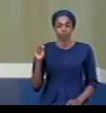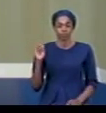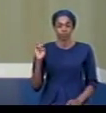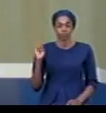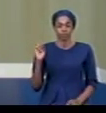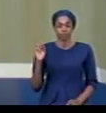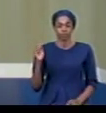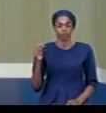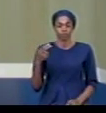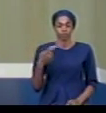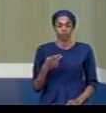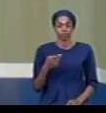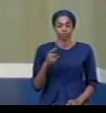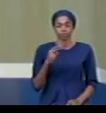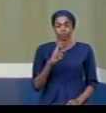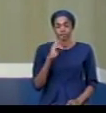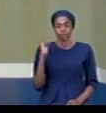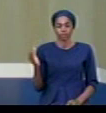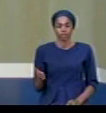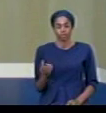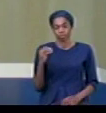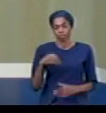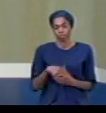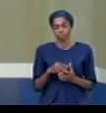welcome in Jesus'